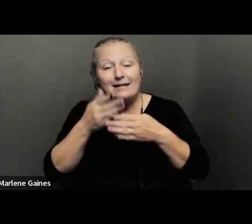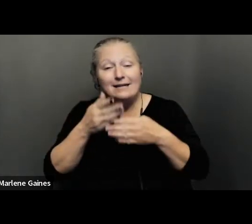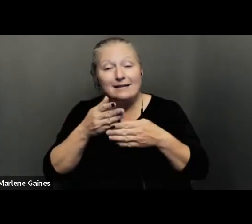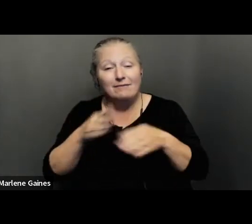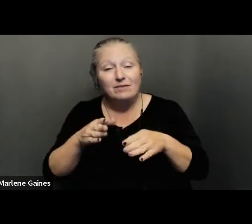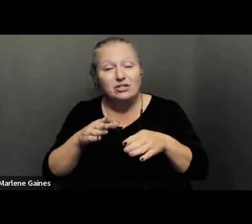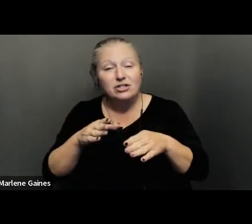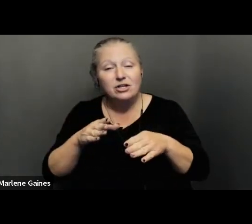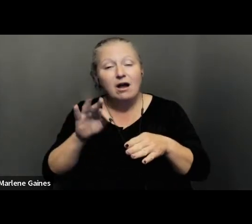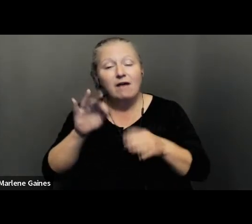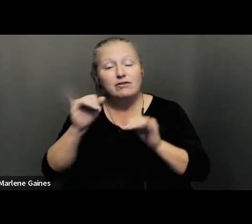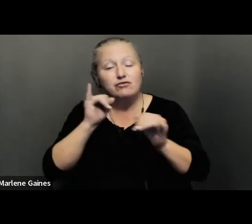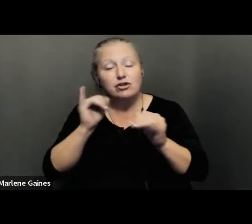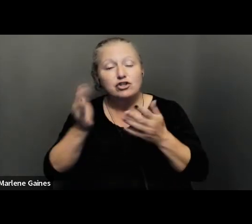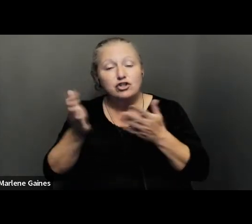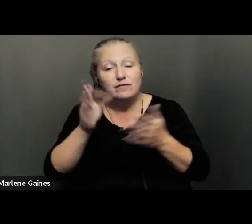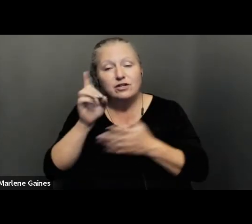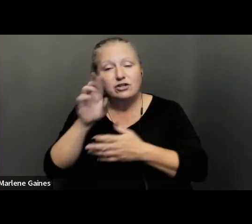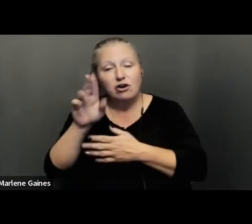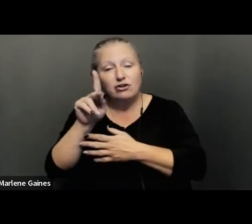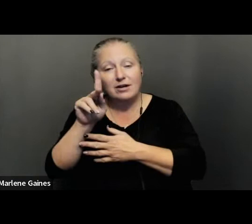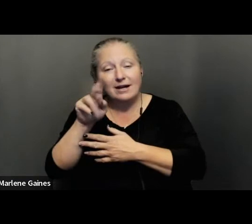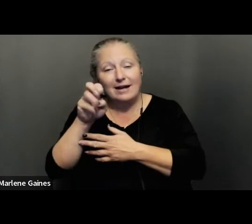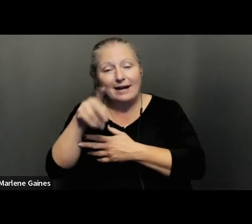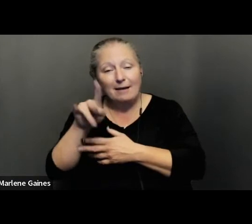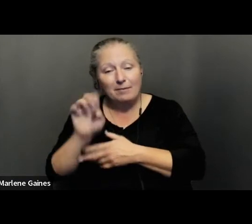Instructional Services, Dr. Kemke.